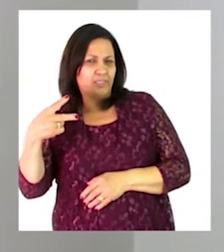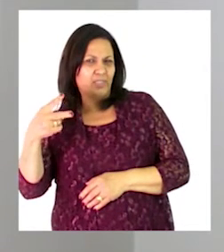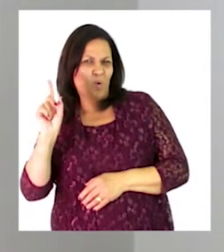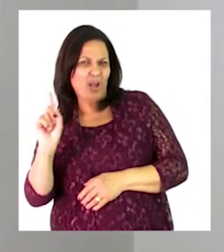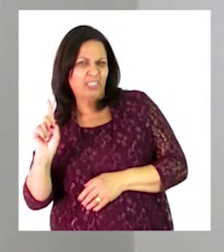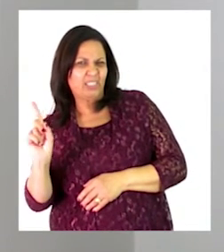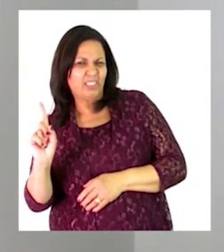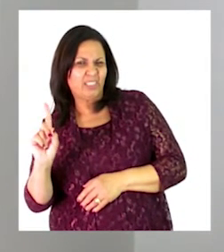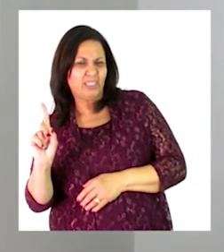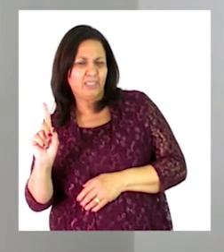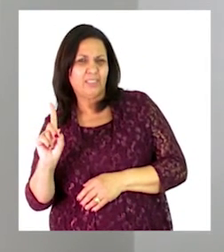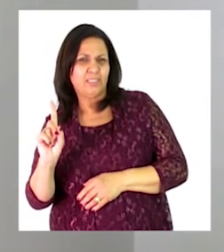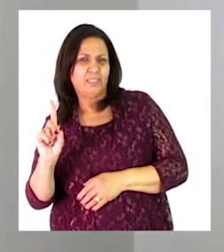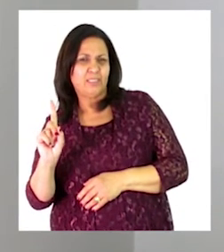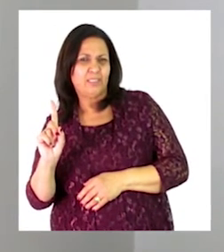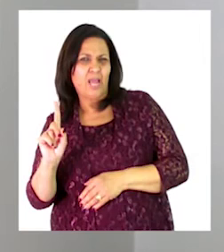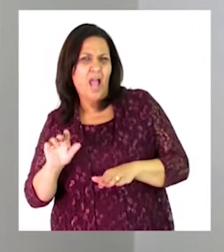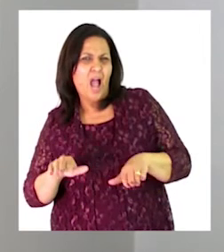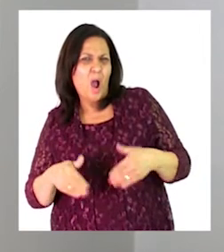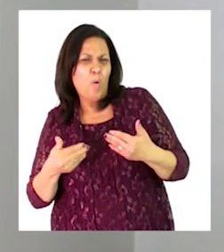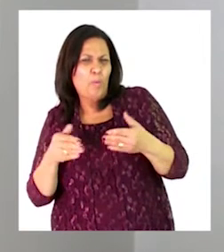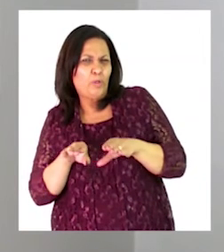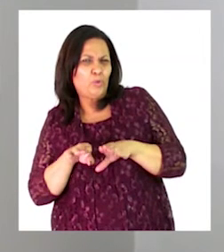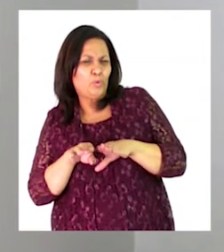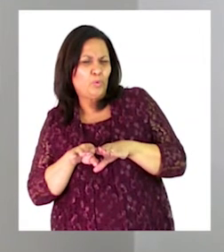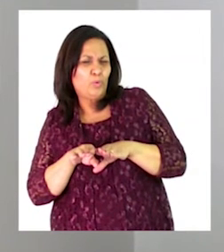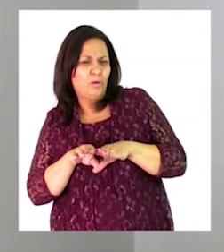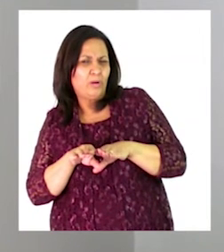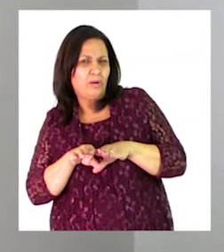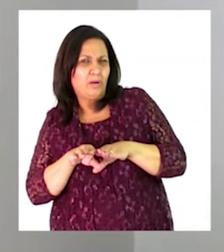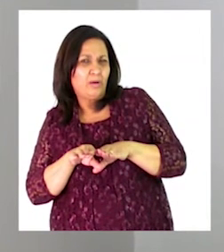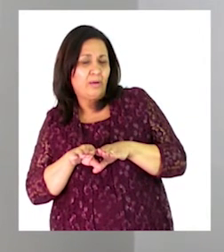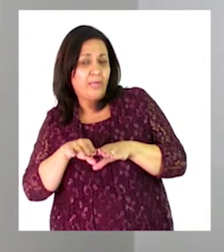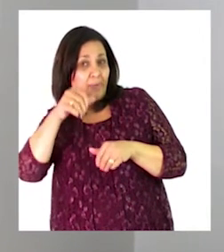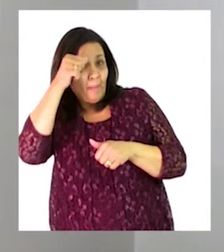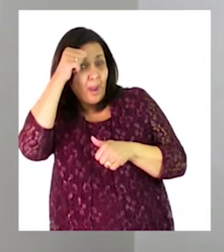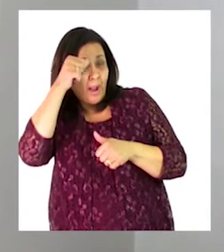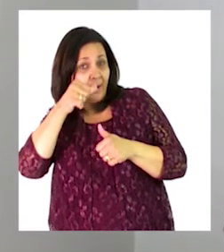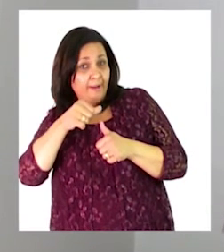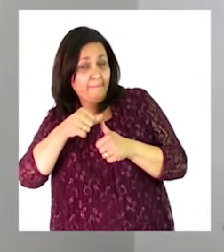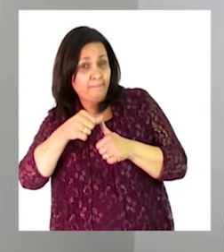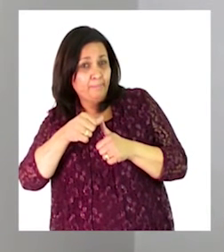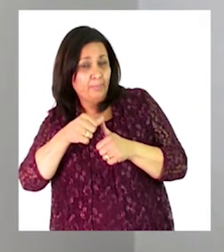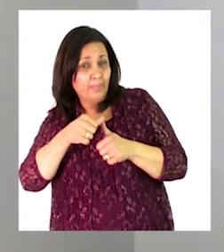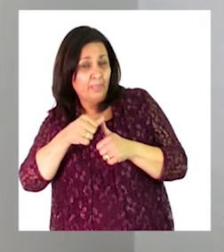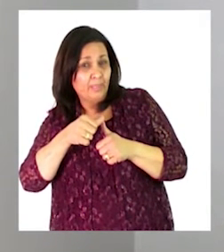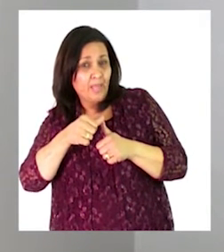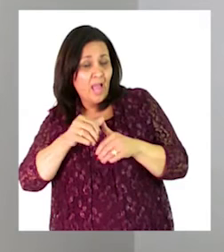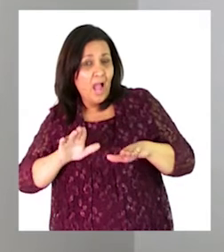equals. How are we going to find the answer? Remember how the